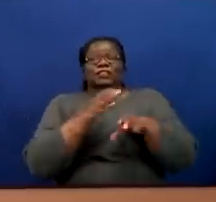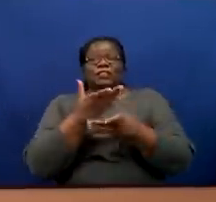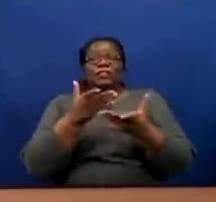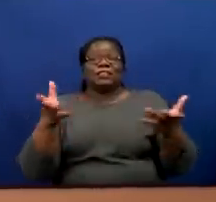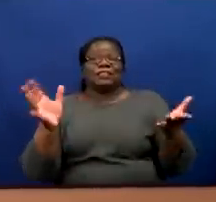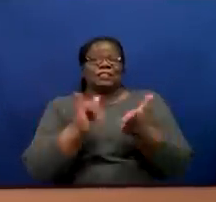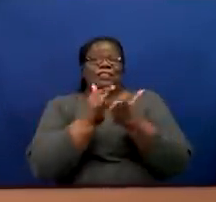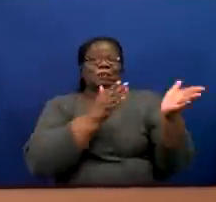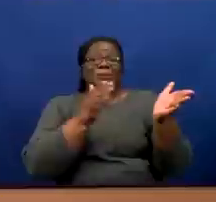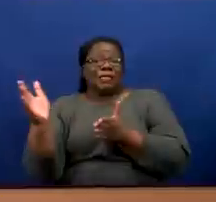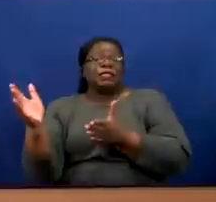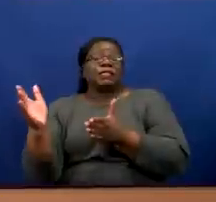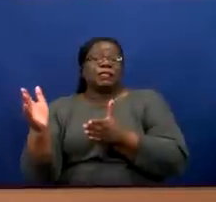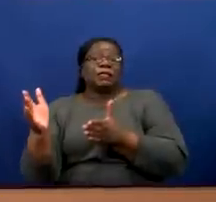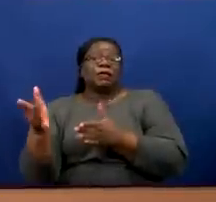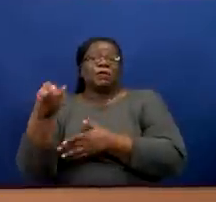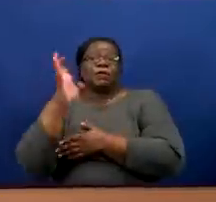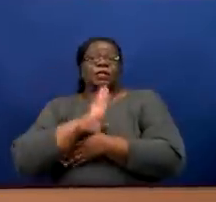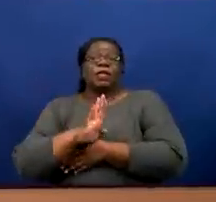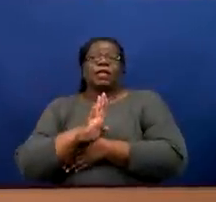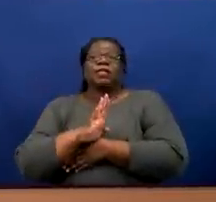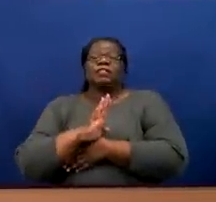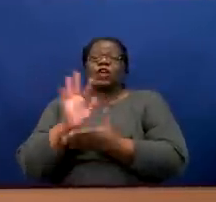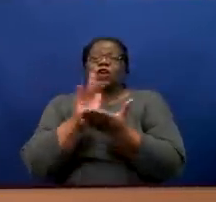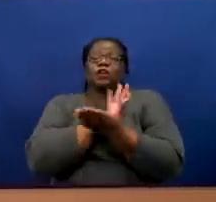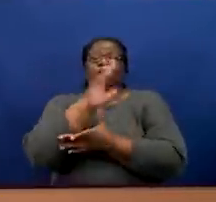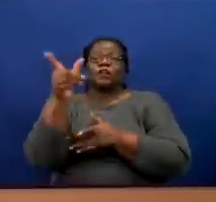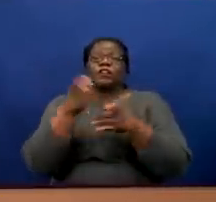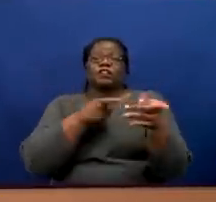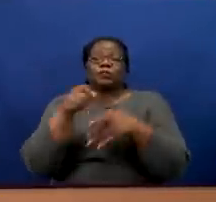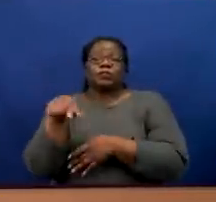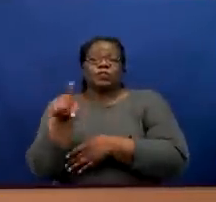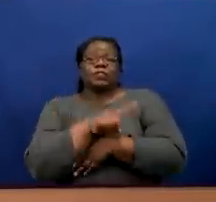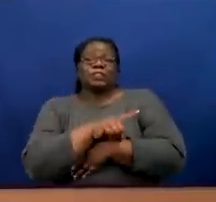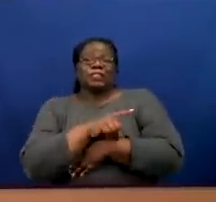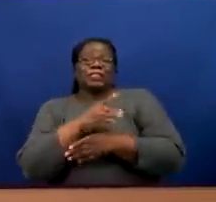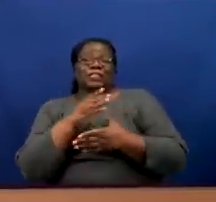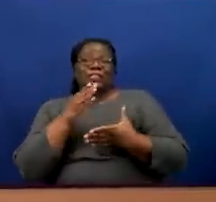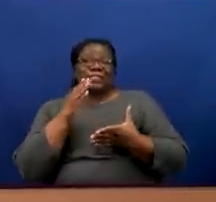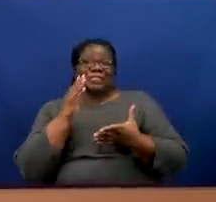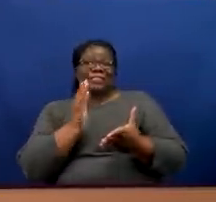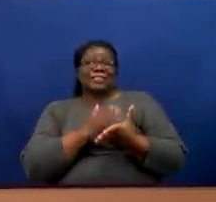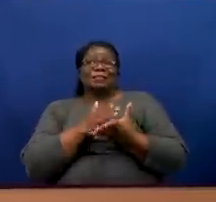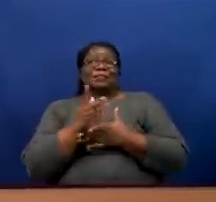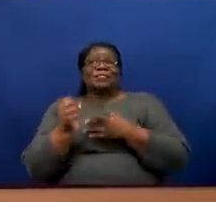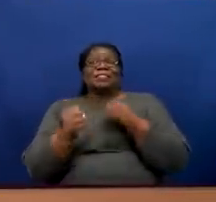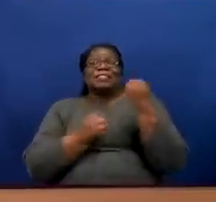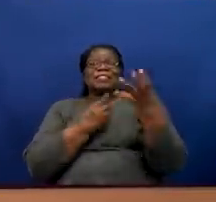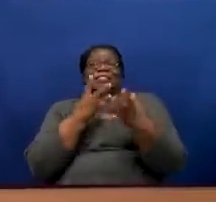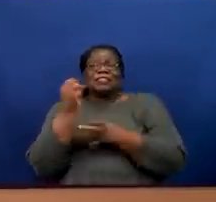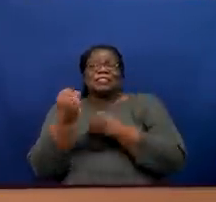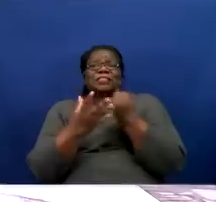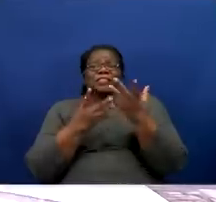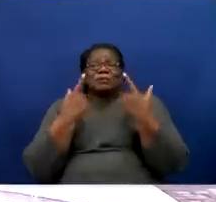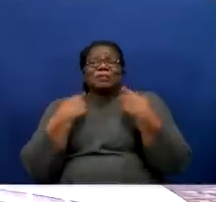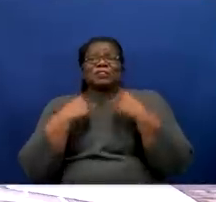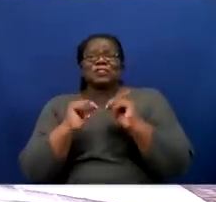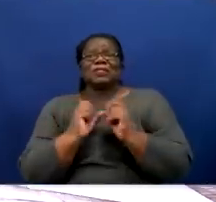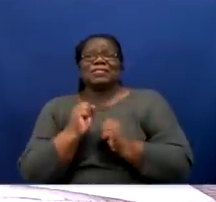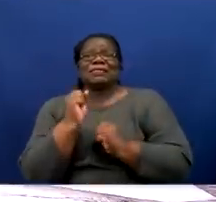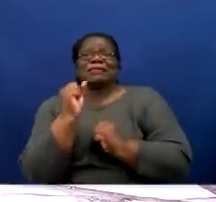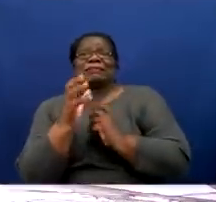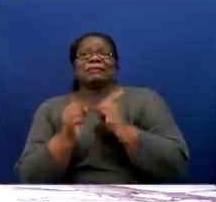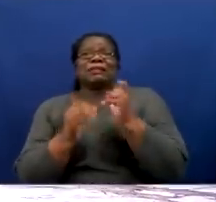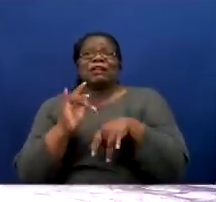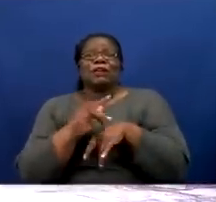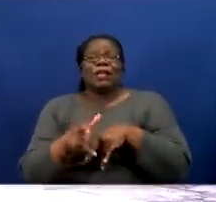be doing. When God's glory gets a hold to you, it'll stop you from singing in mid-song. I heard your sister Willie. She was trying to sing her song